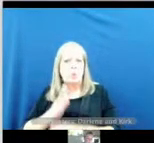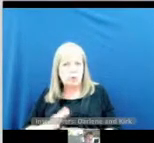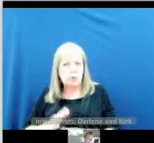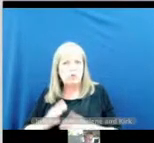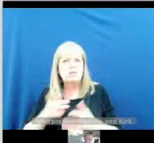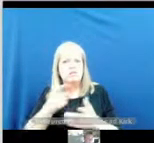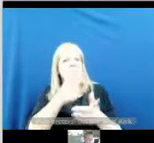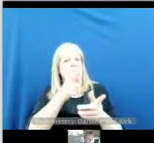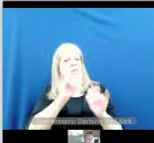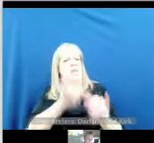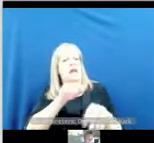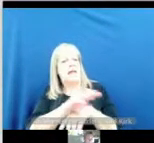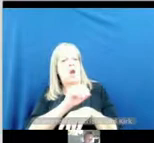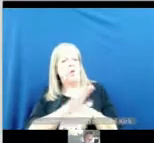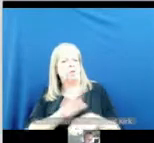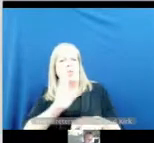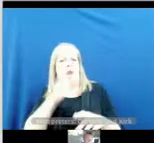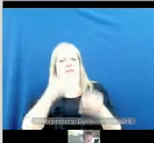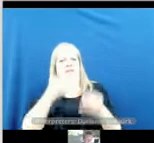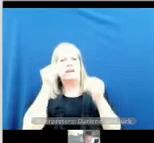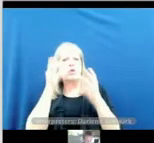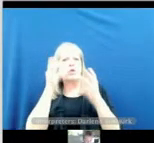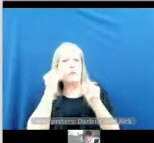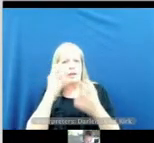question before about